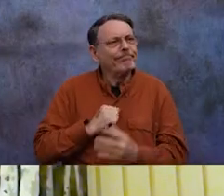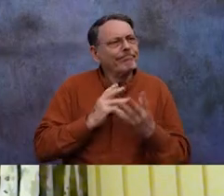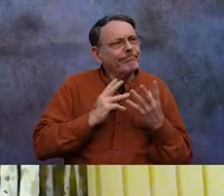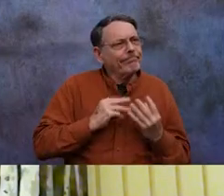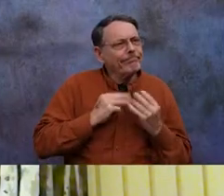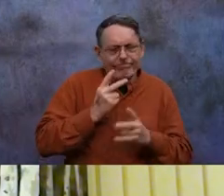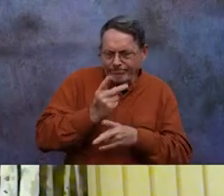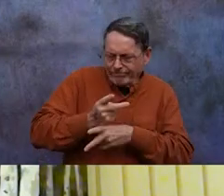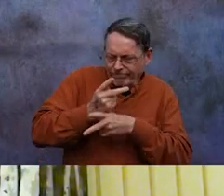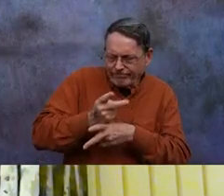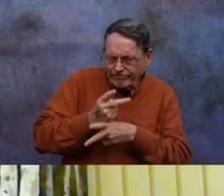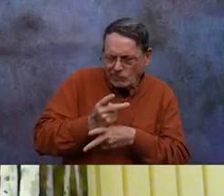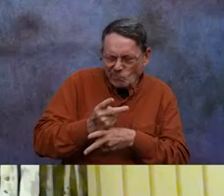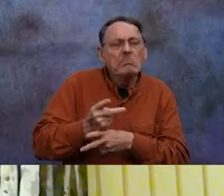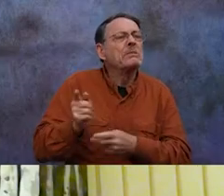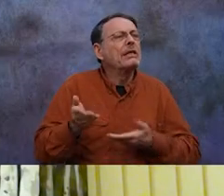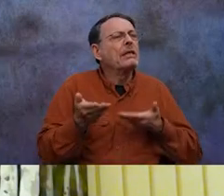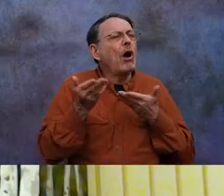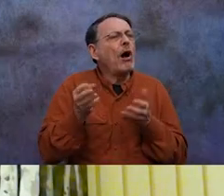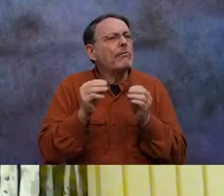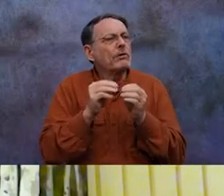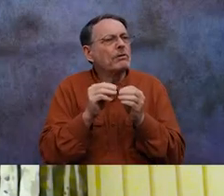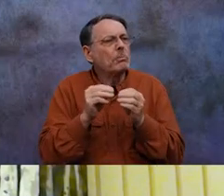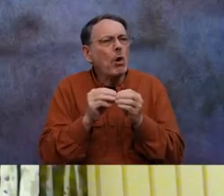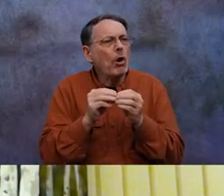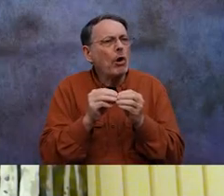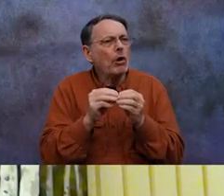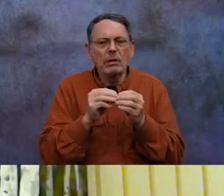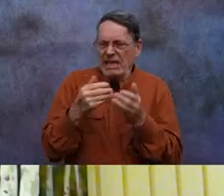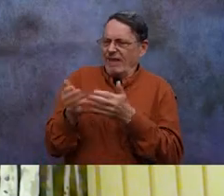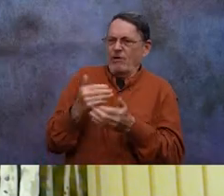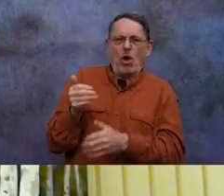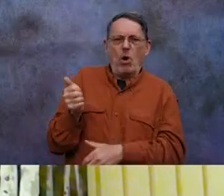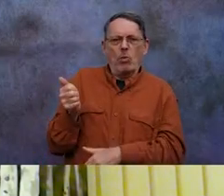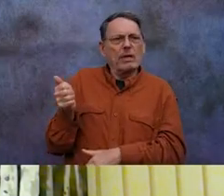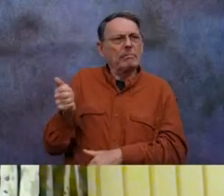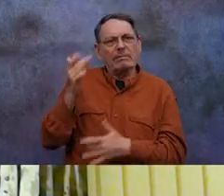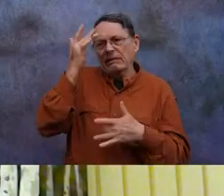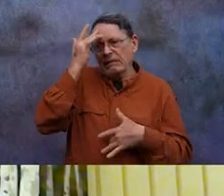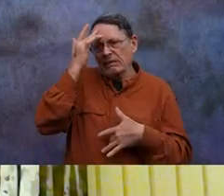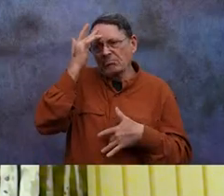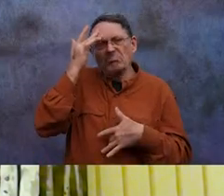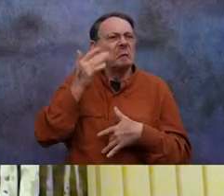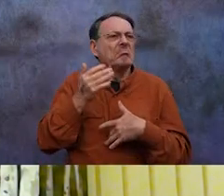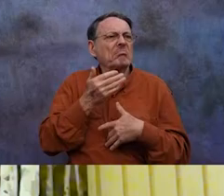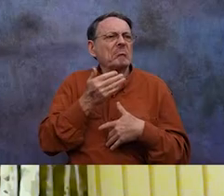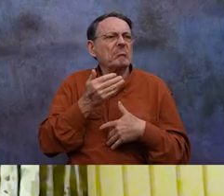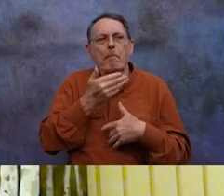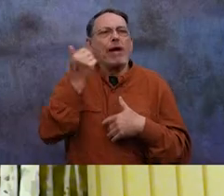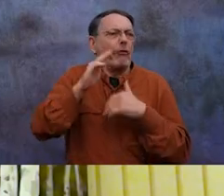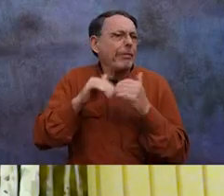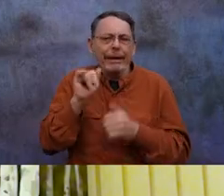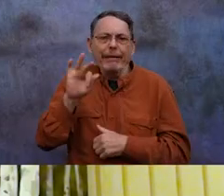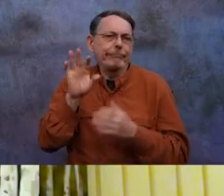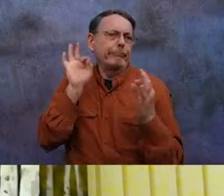Patient, compassionate, and meticulous. Offering more in sickness than they might have